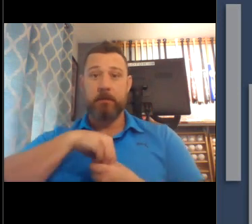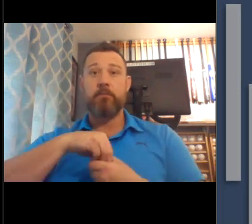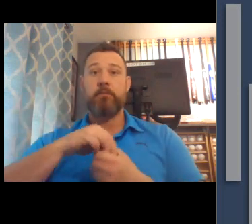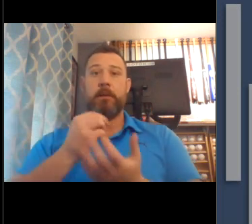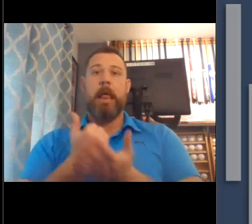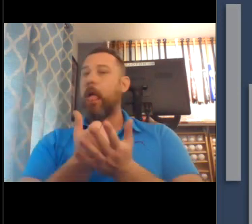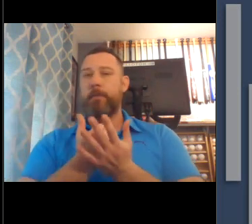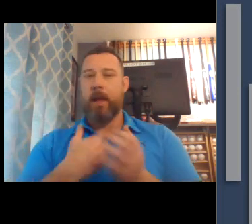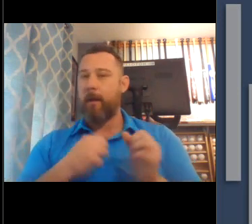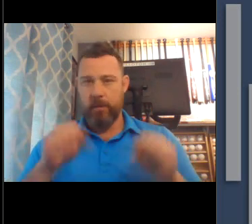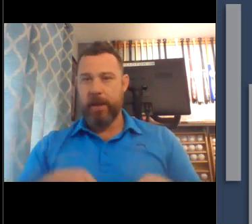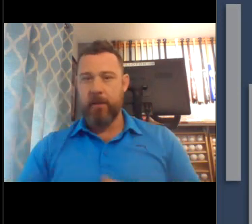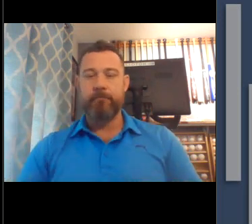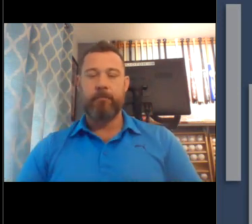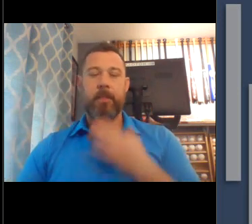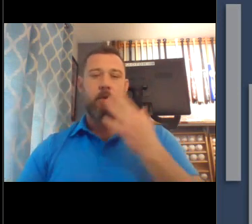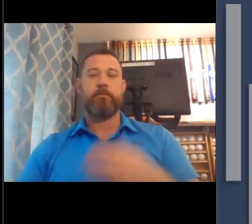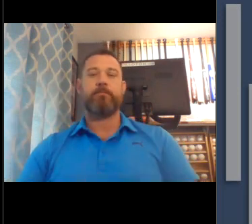we can. Thank you.